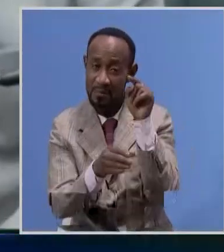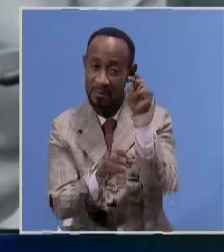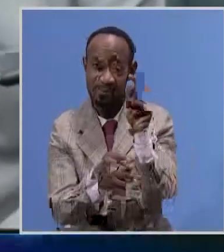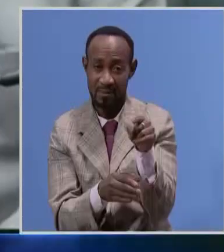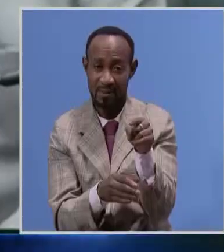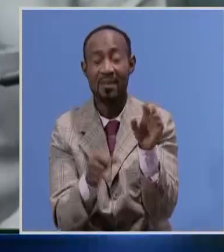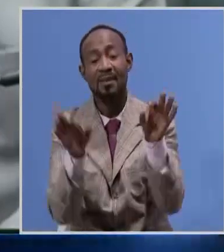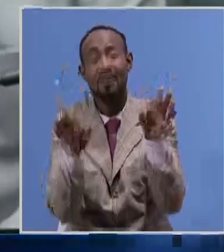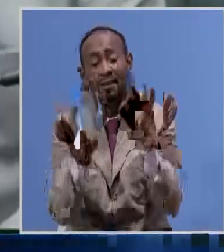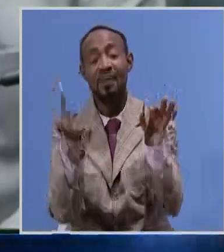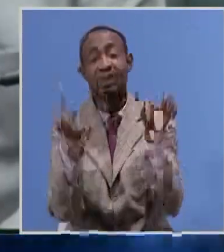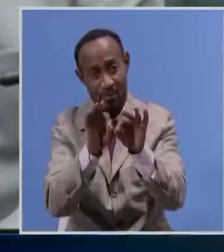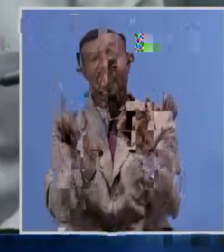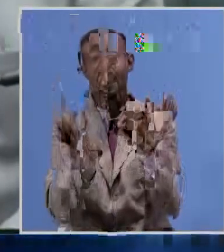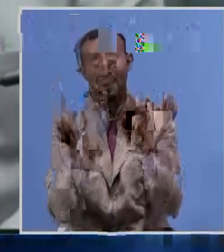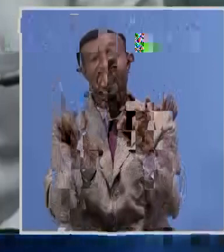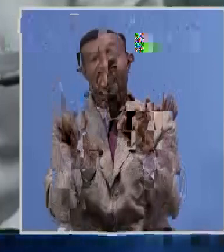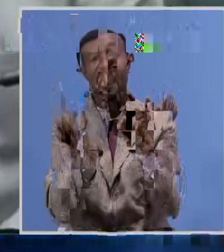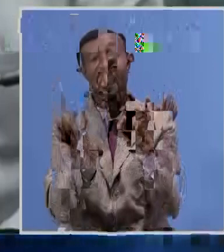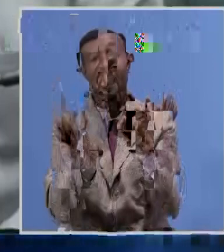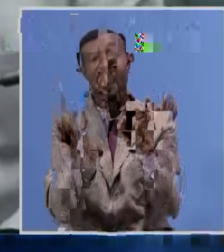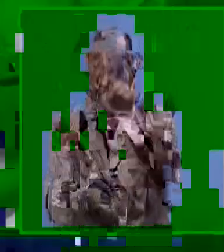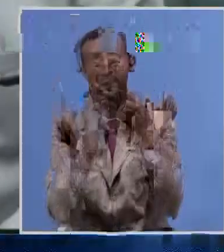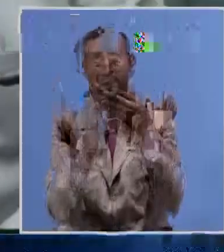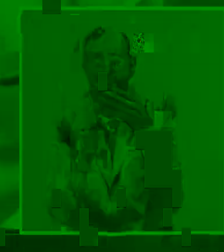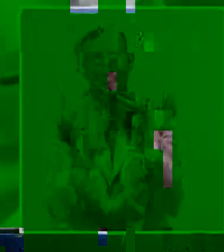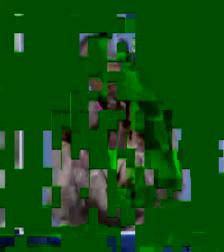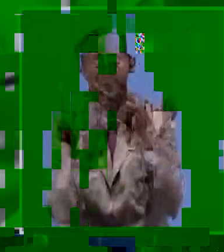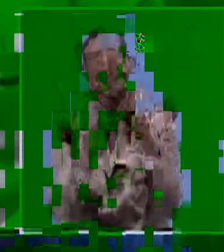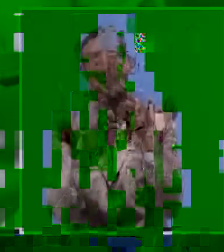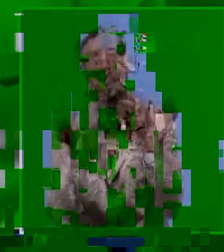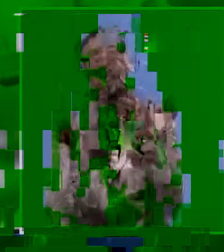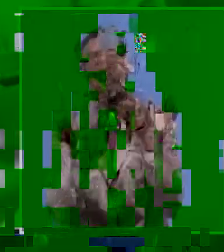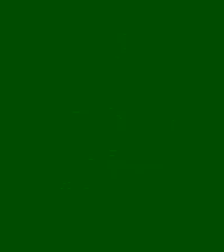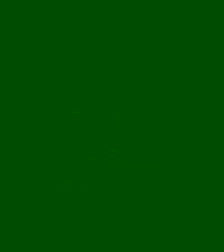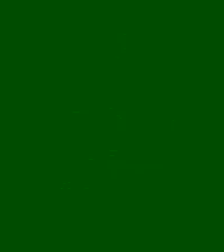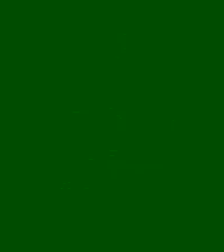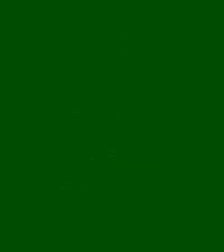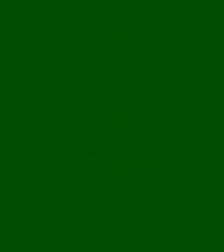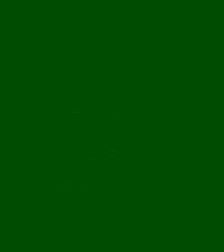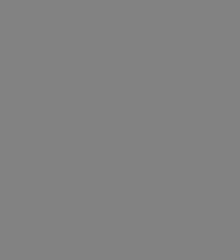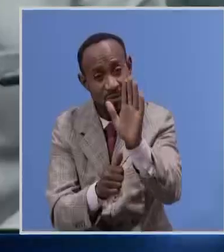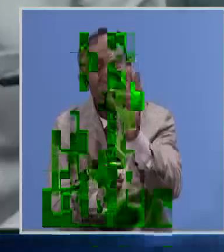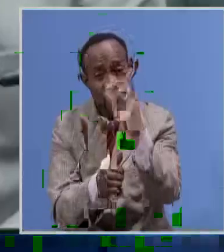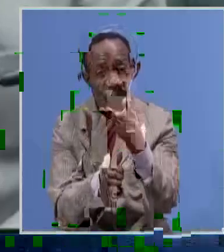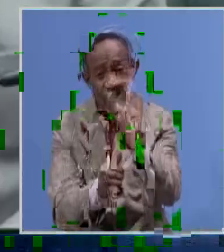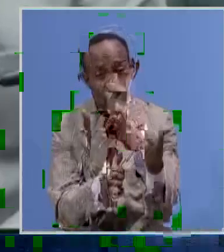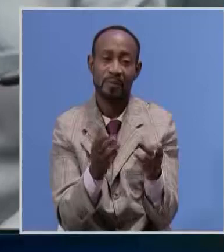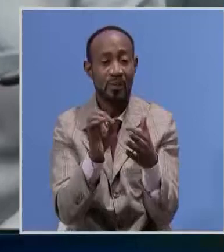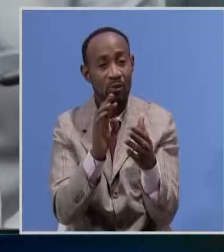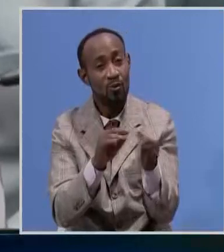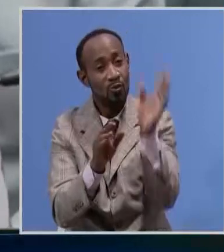it's important, in fact, that you come forward, because you know that that is not your property or